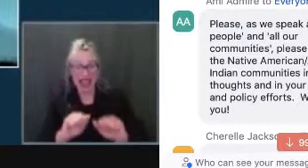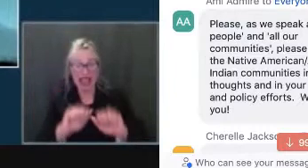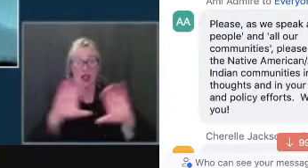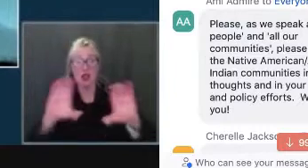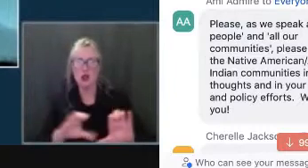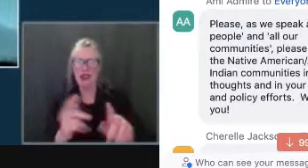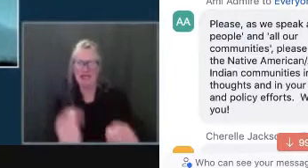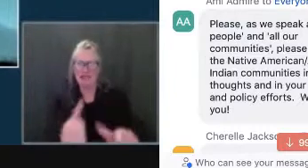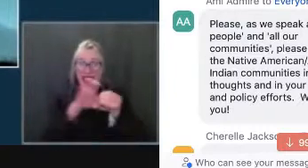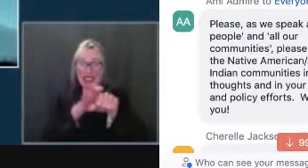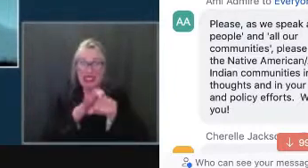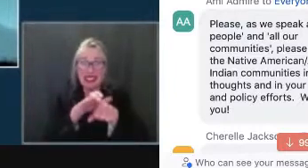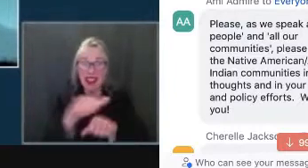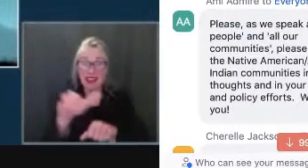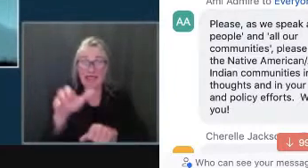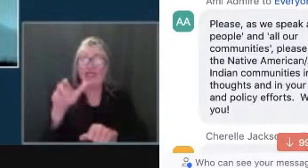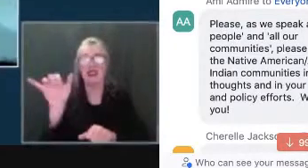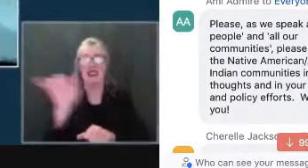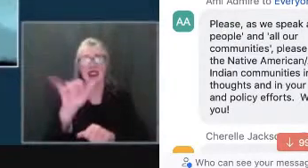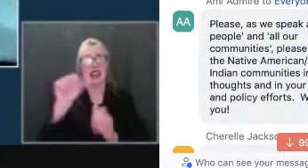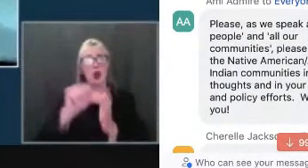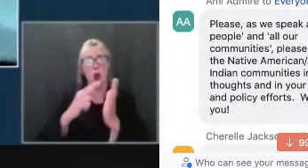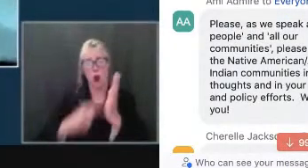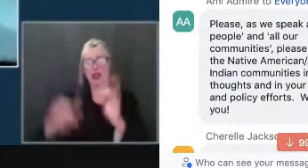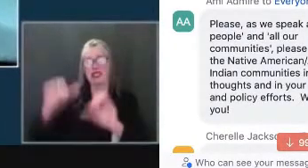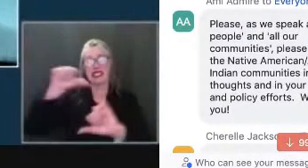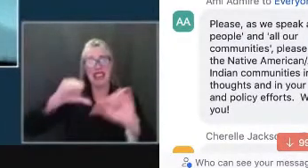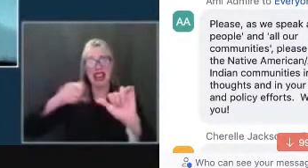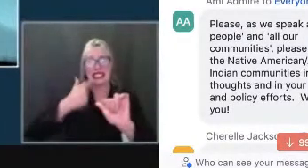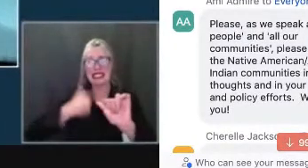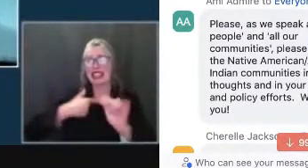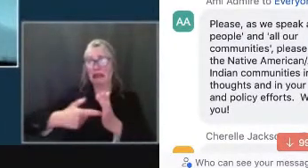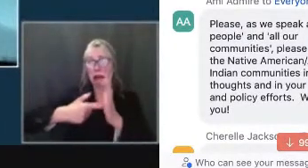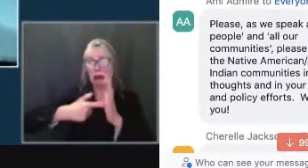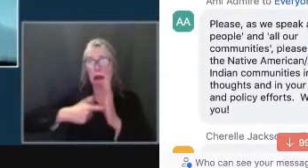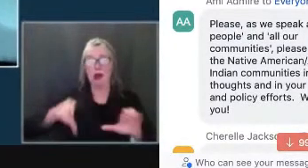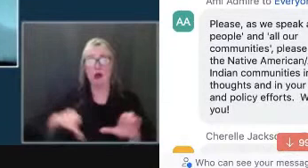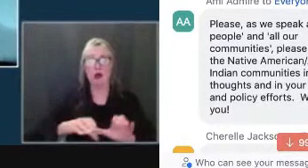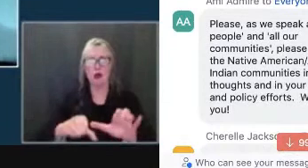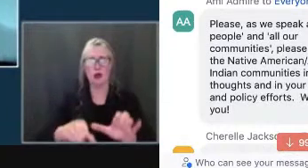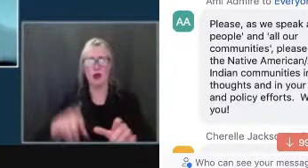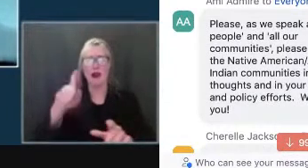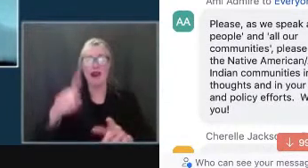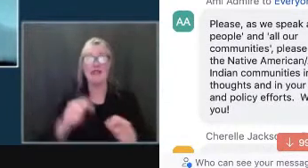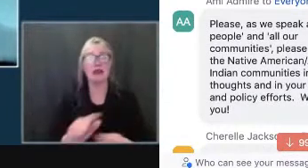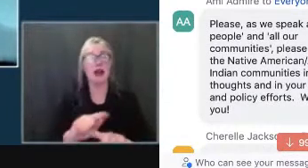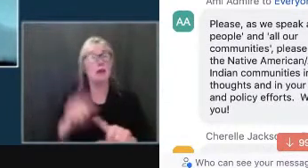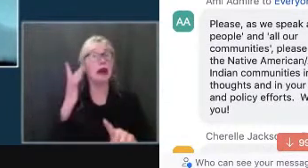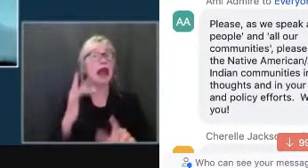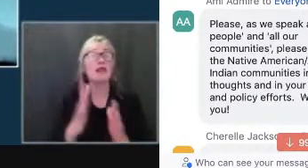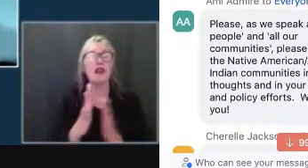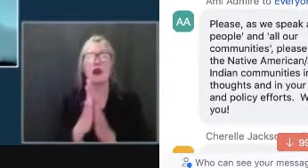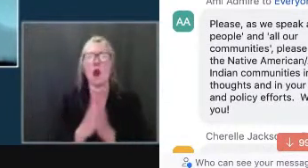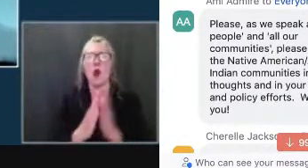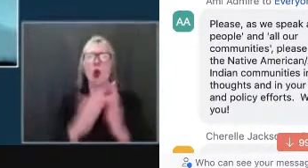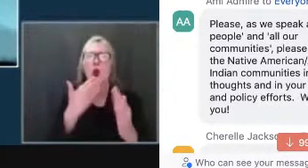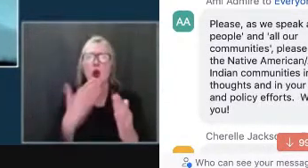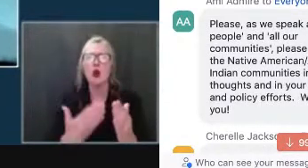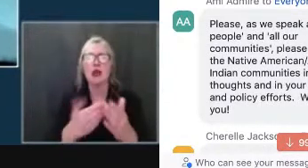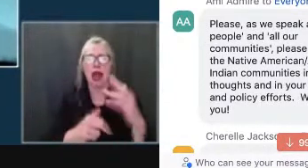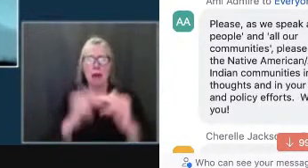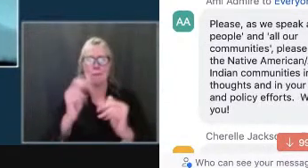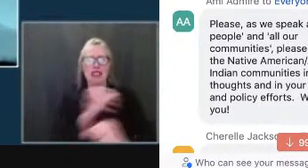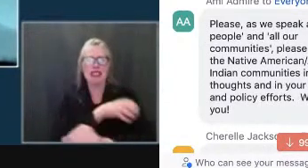that power. The California Democratic Party is excellent at building that power. This is a party that wrestles with